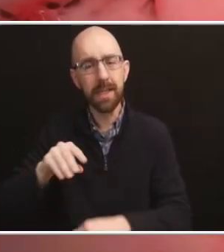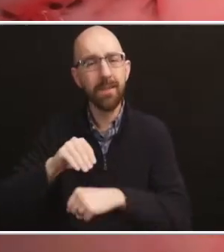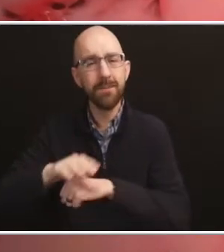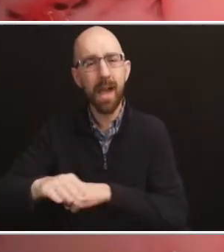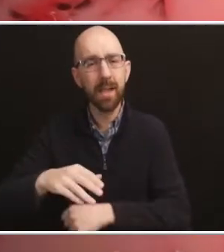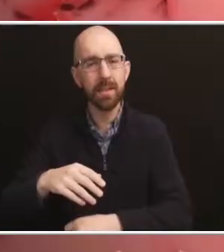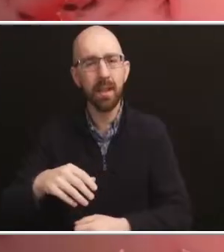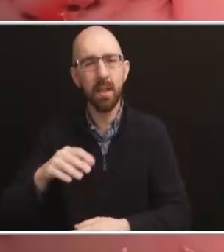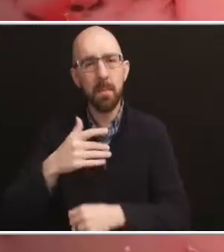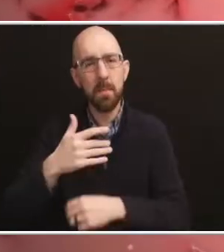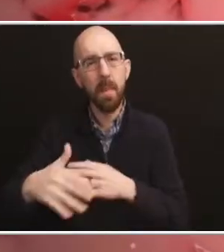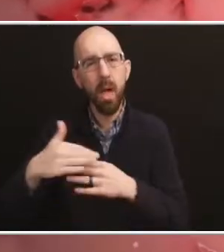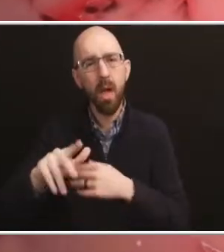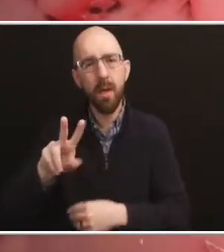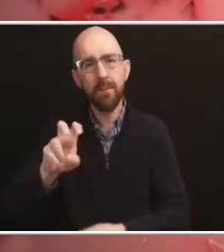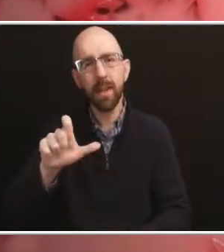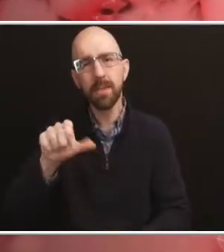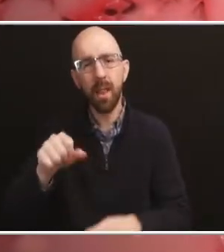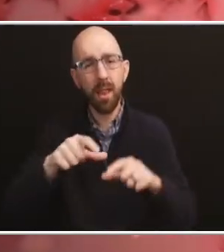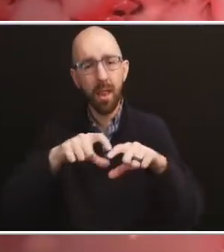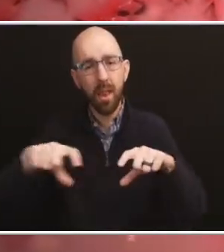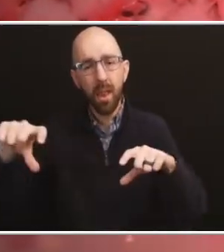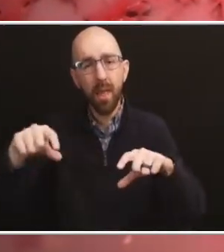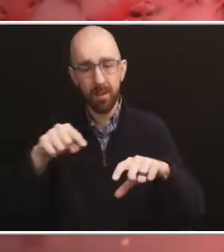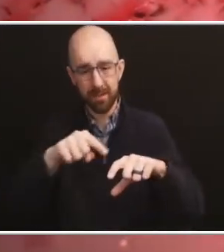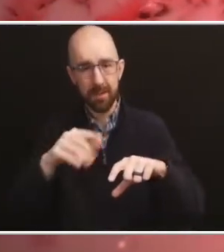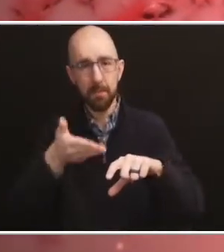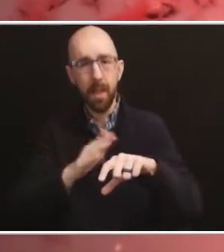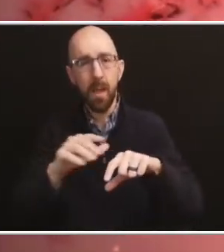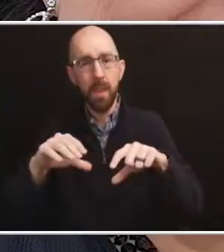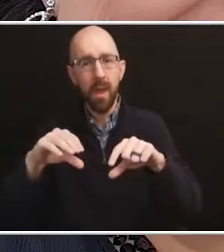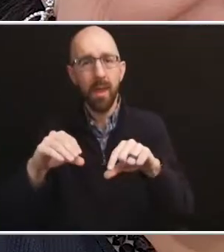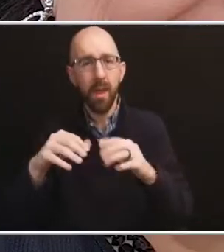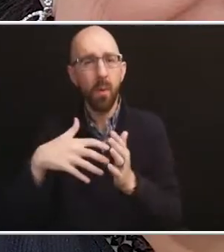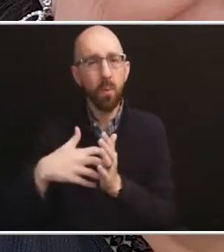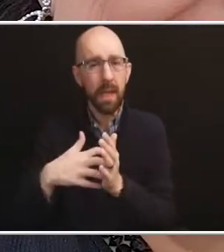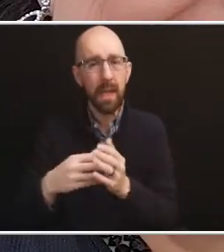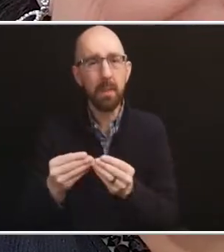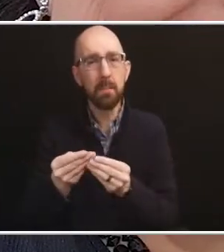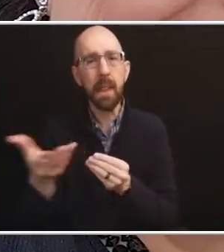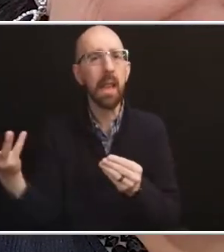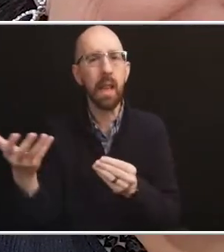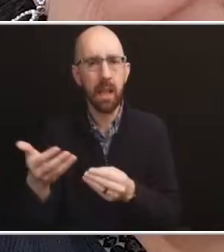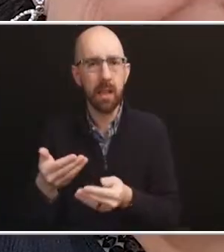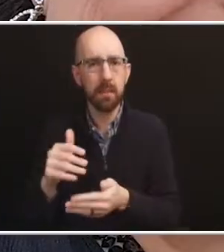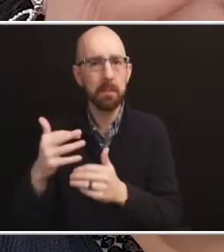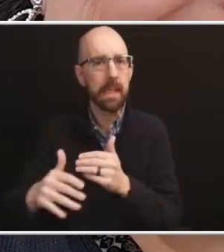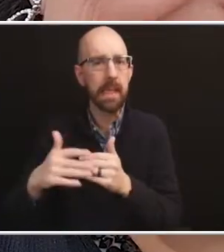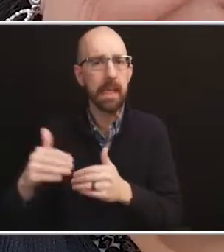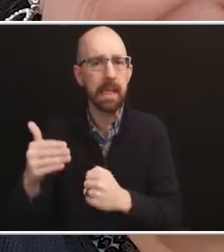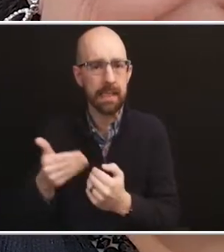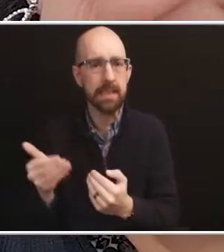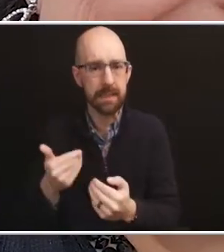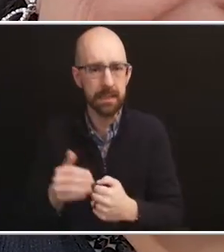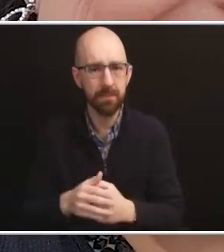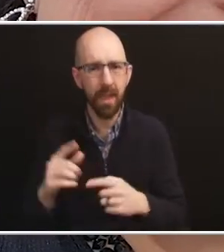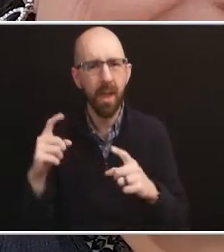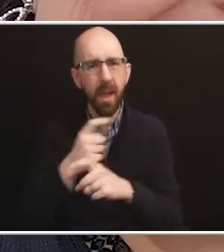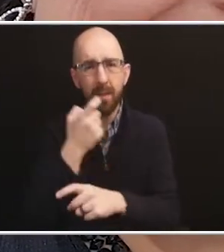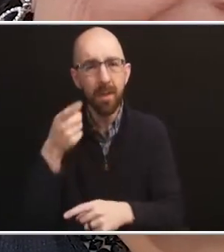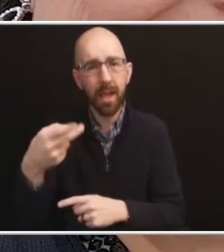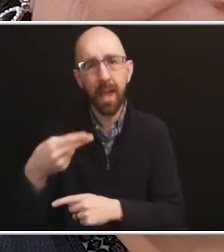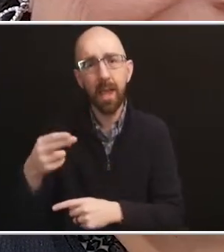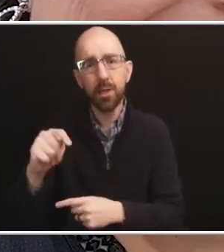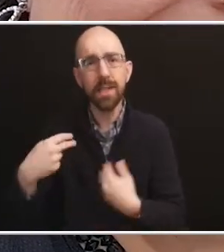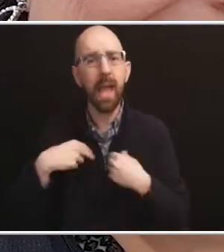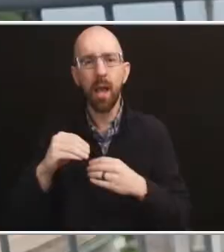vessels and causes them to become fragile and bleed easily. It's complicated because there's no treatment for